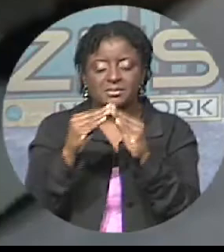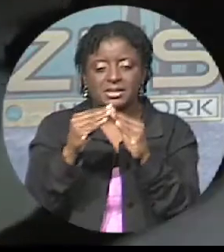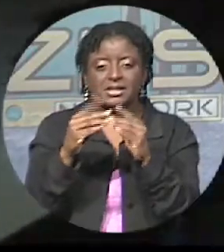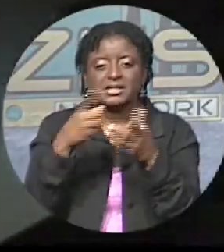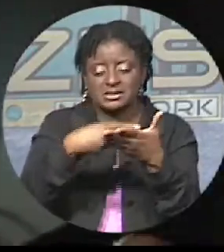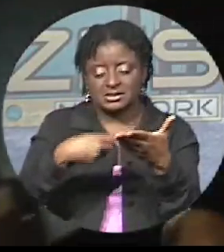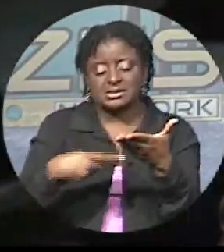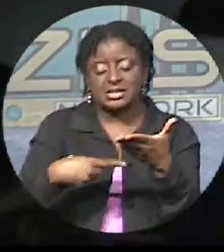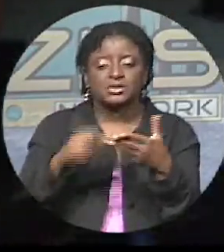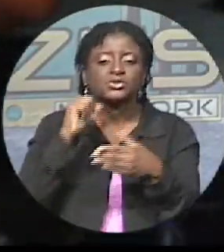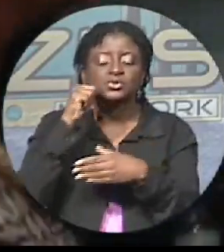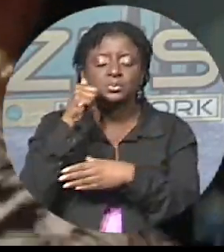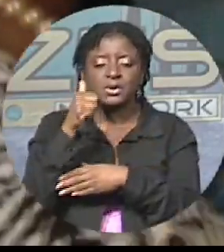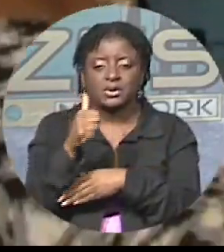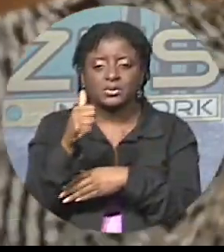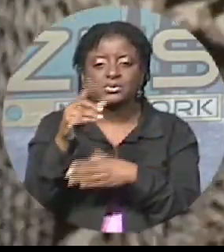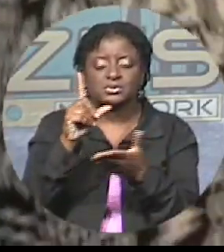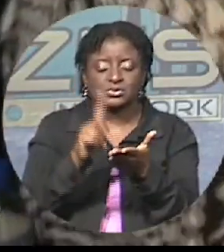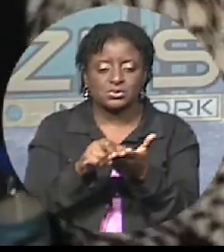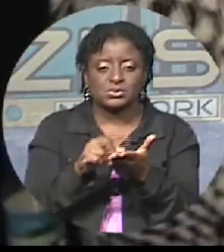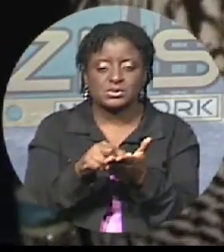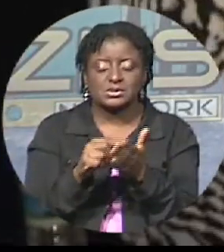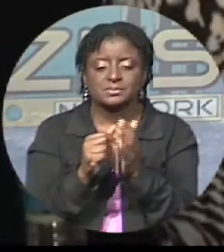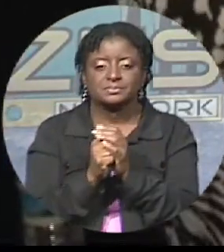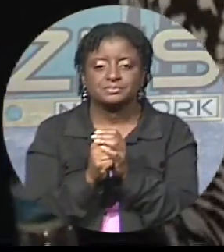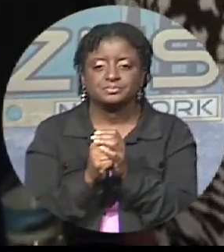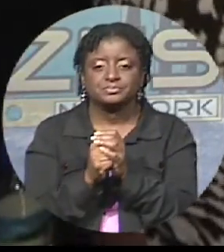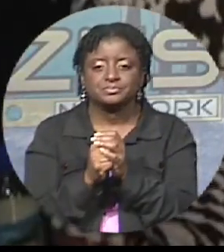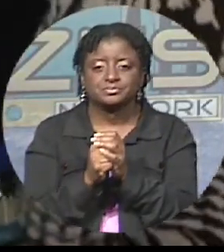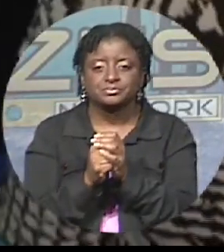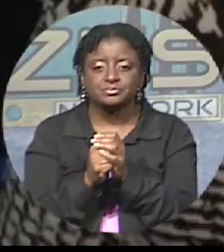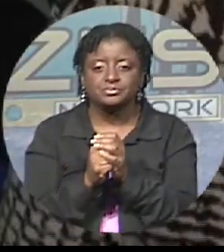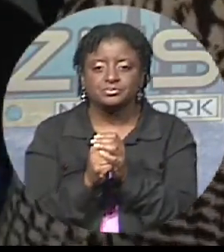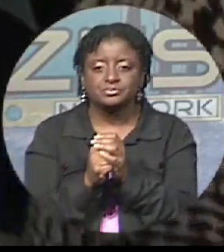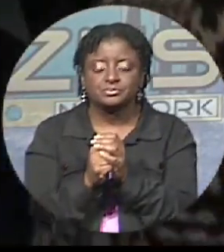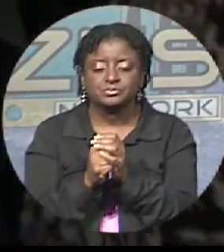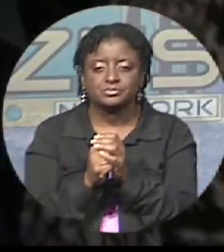tomorrow's newscast. From Clarence Town, Long Island, C.S. Scatterly, ZNS Network News.